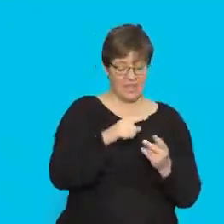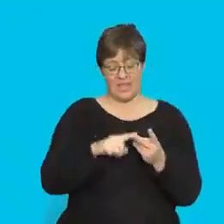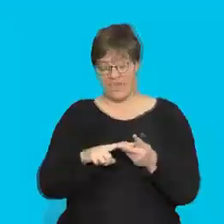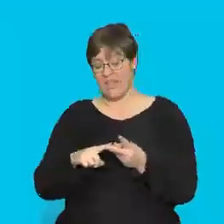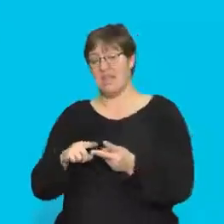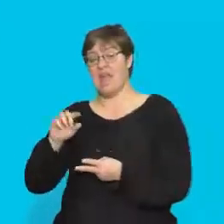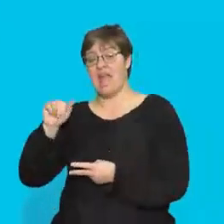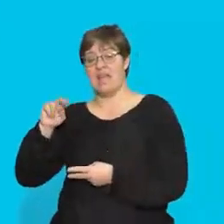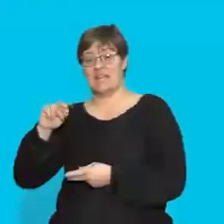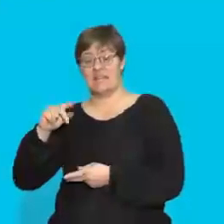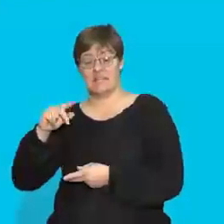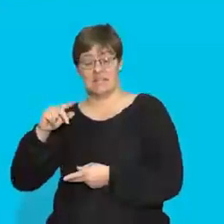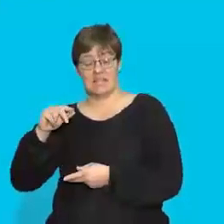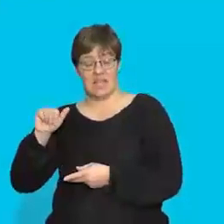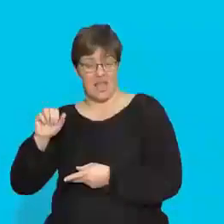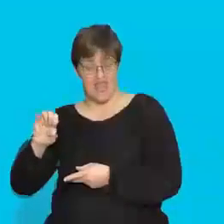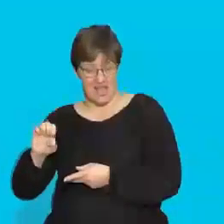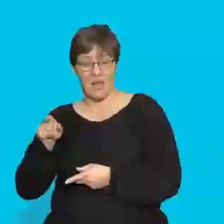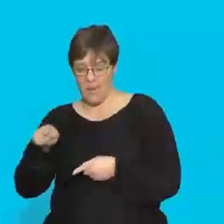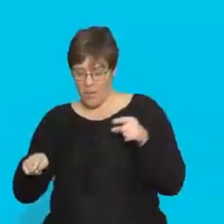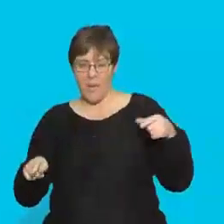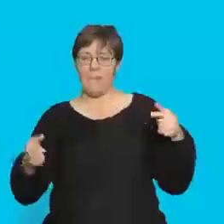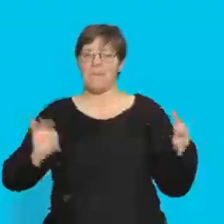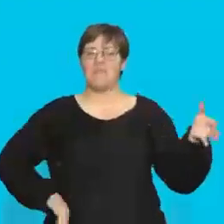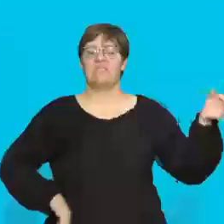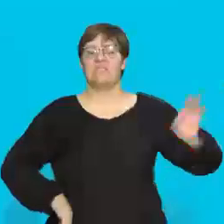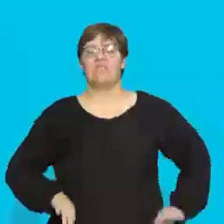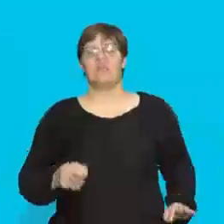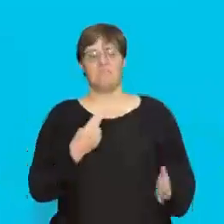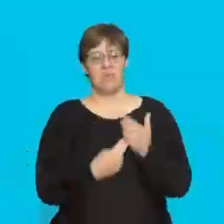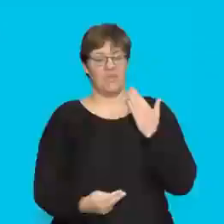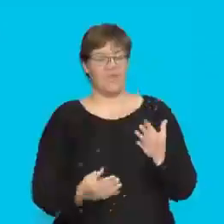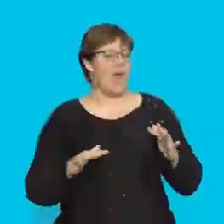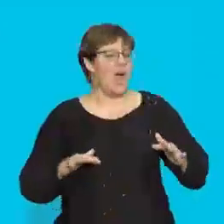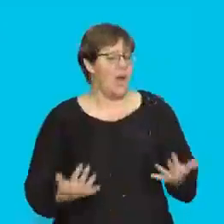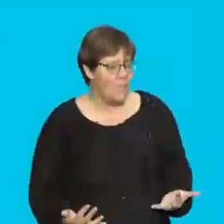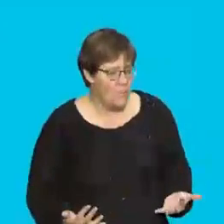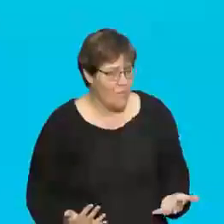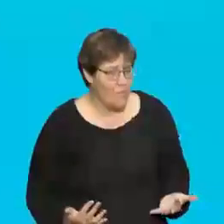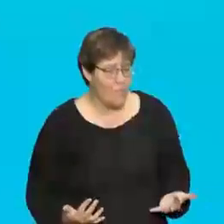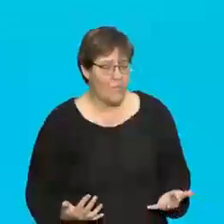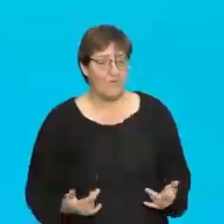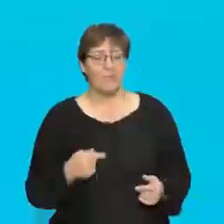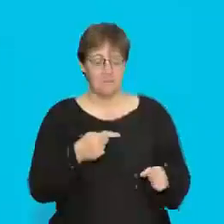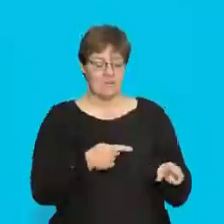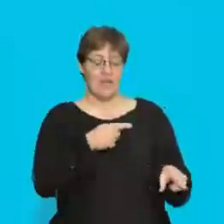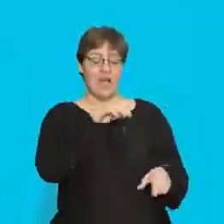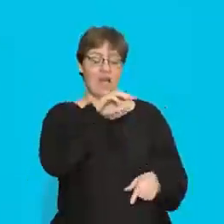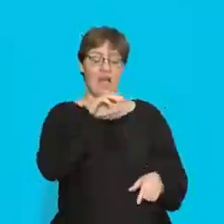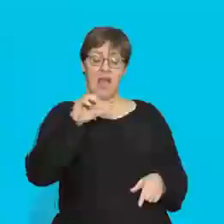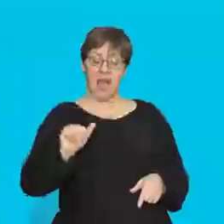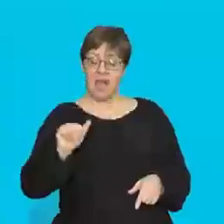So it's thumbs up for the fungus, thumbs up for the alga. How do each benefit? Well,